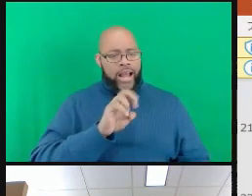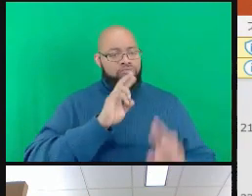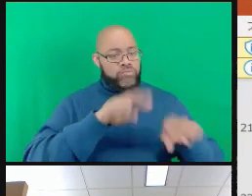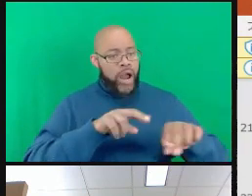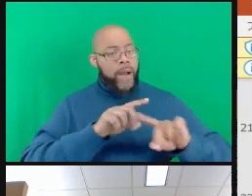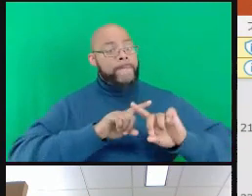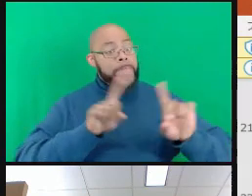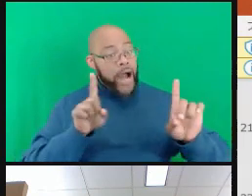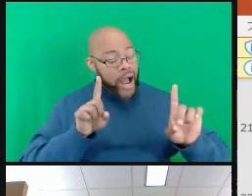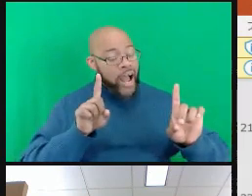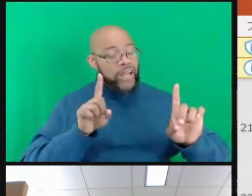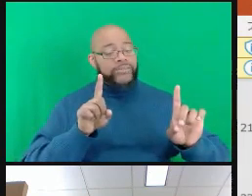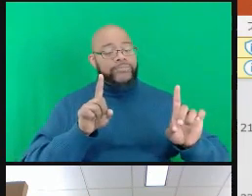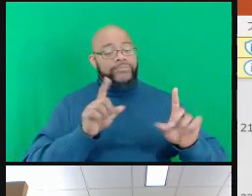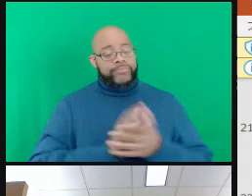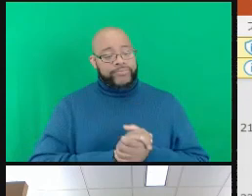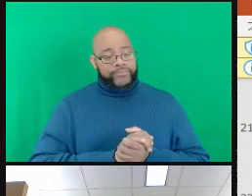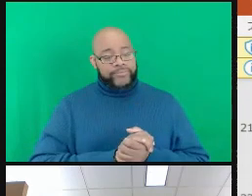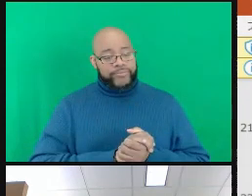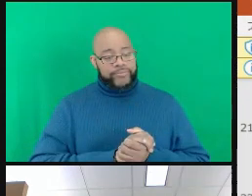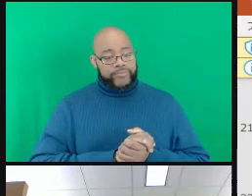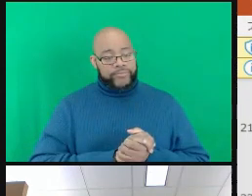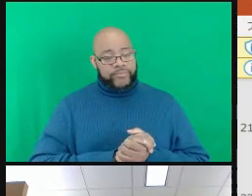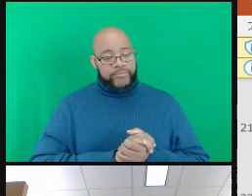then again